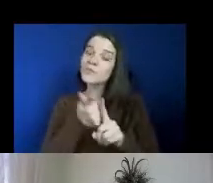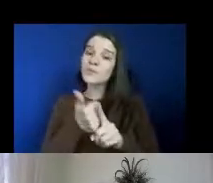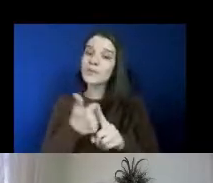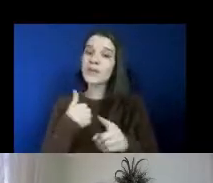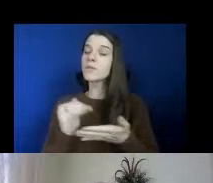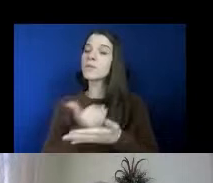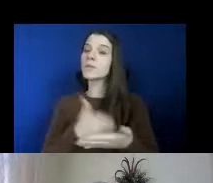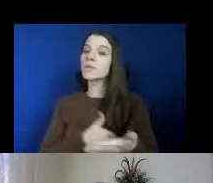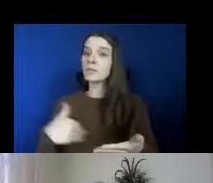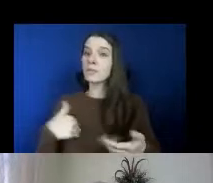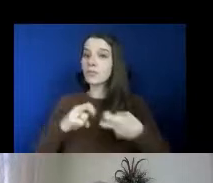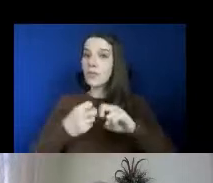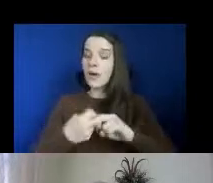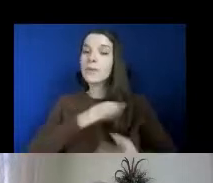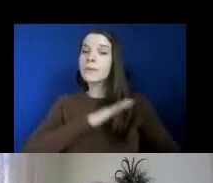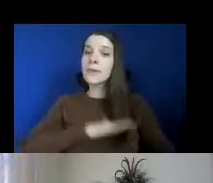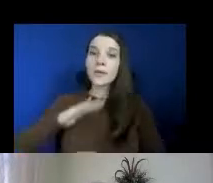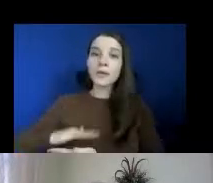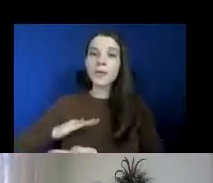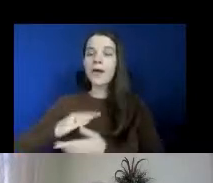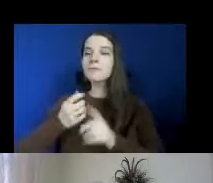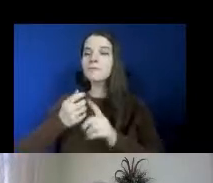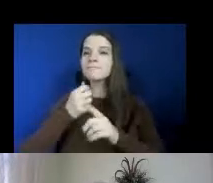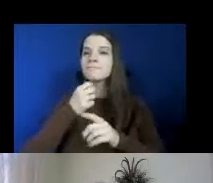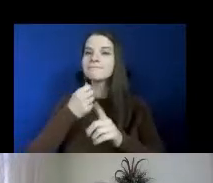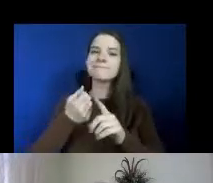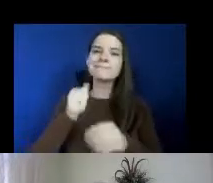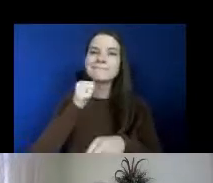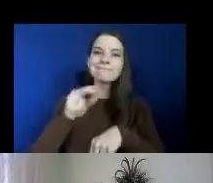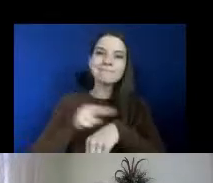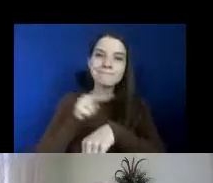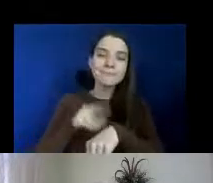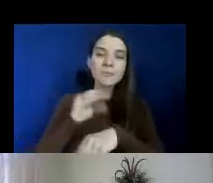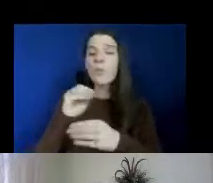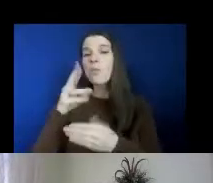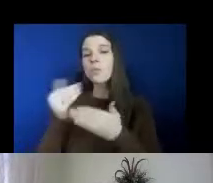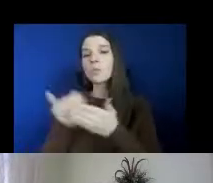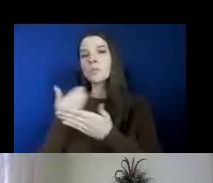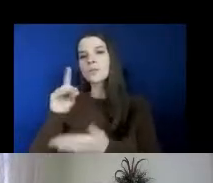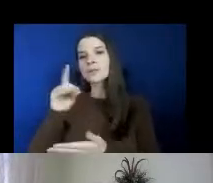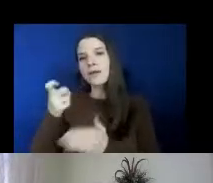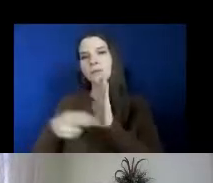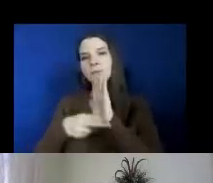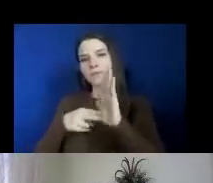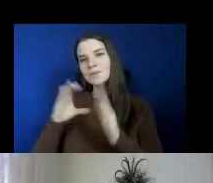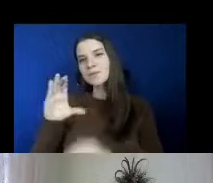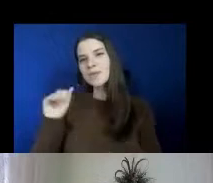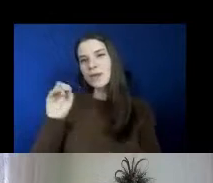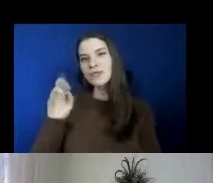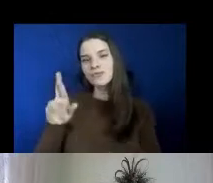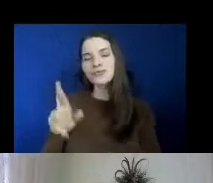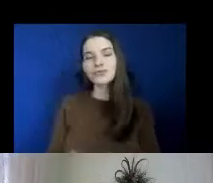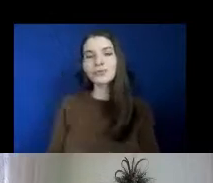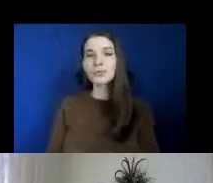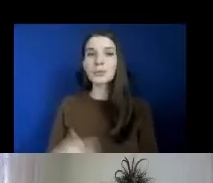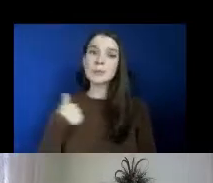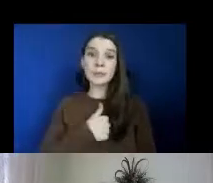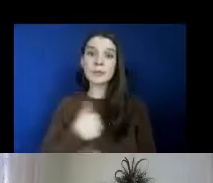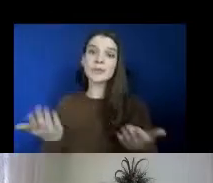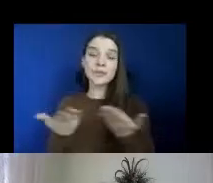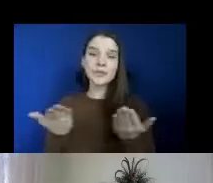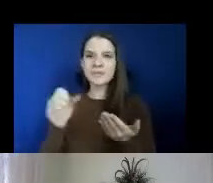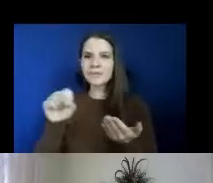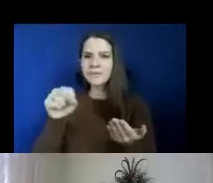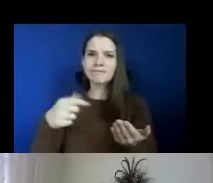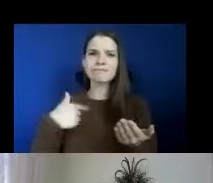breast problems, mammographic abnormalities, and/or a diagnosed cancer. And we consider ourselves, even though we're